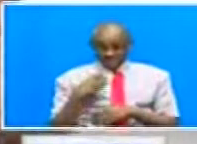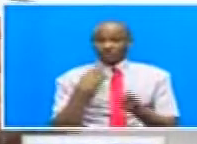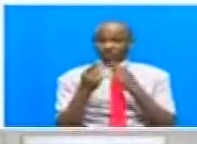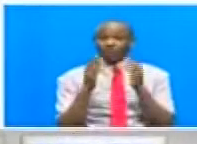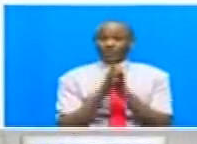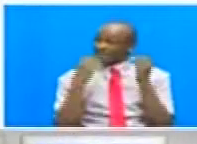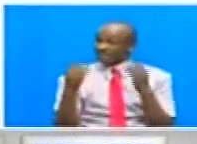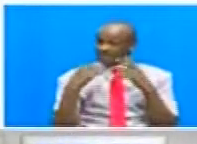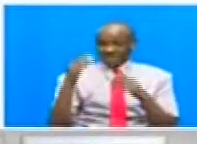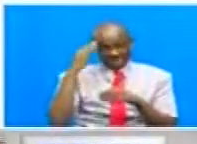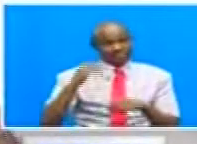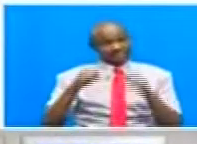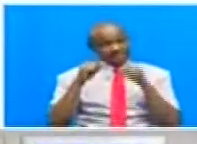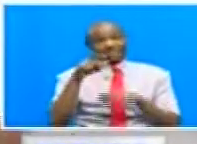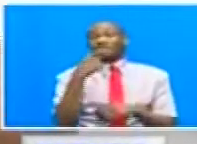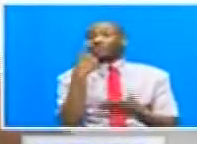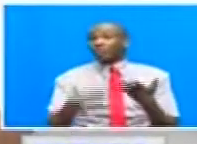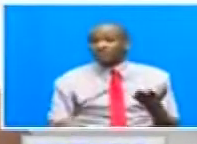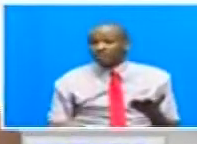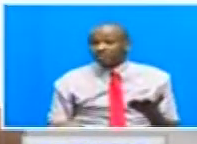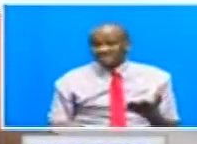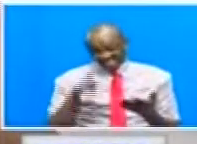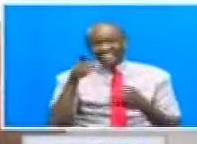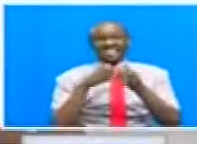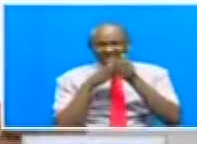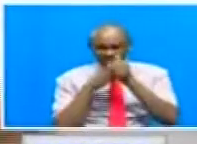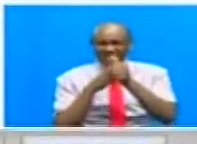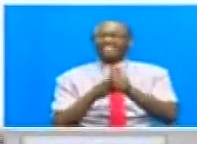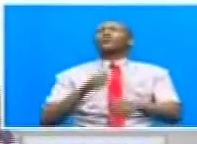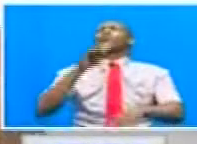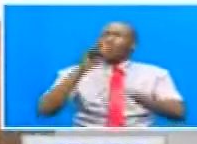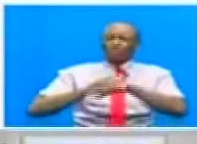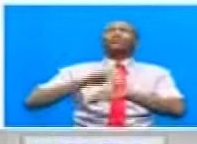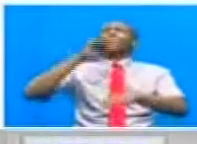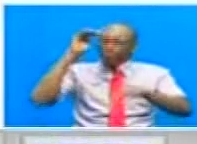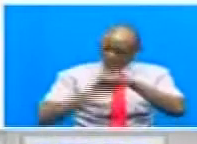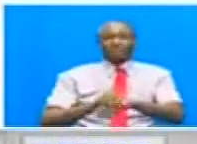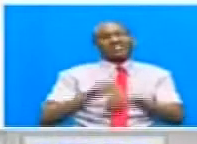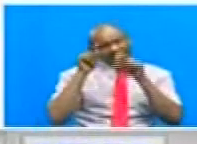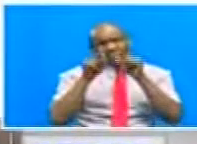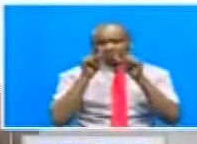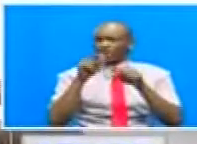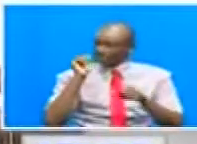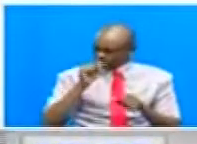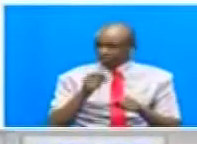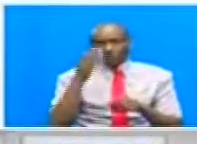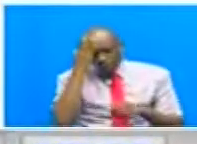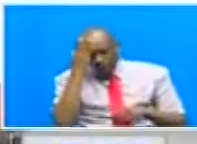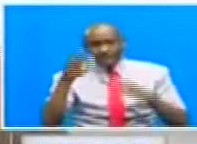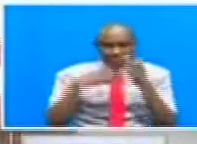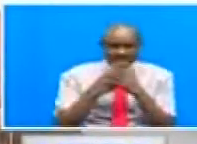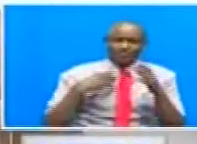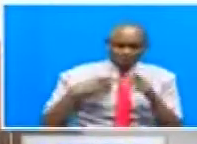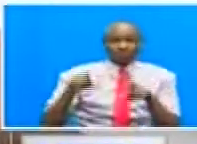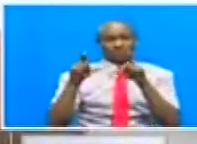to a number of those headmasters, and one of the things that they said is that those guidelines are just what they're looking for. They were not clear, many of them, how they go about applying for this. And